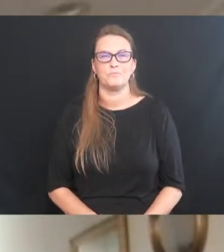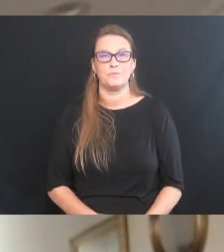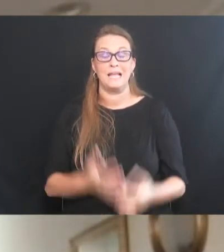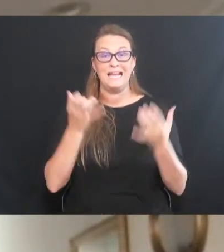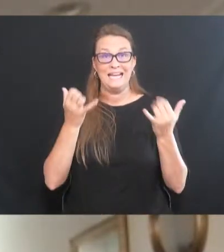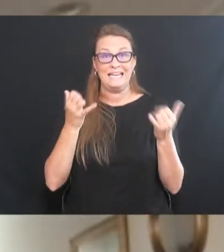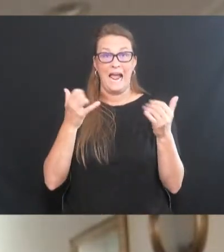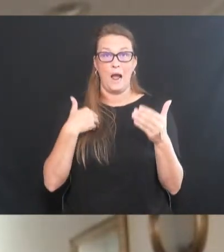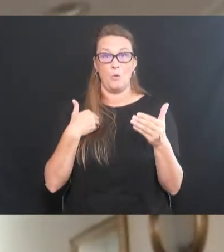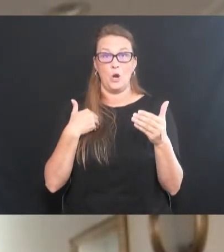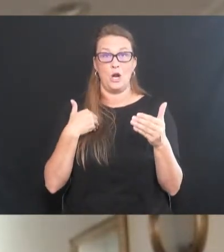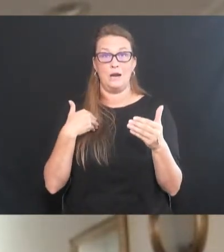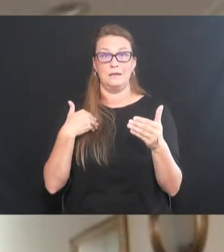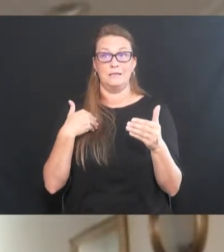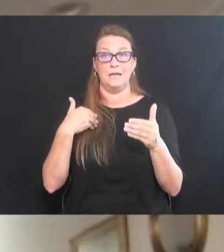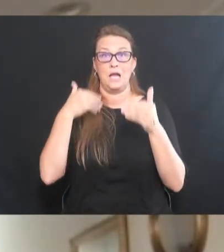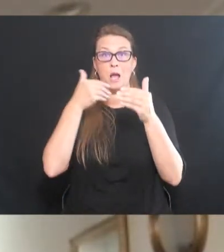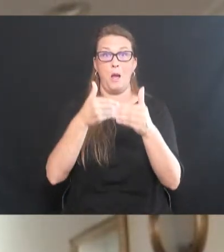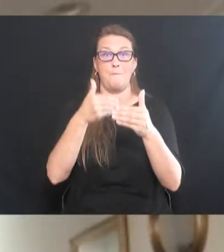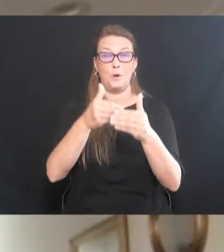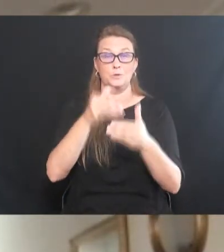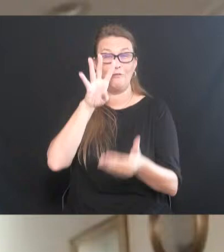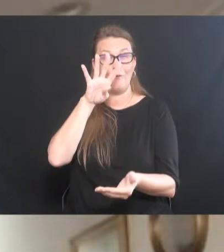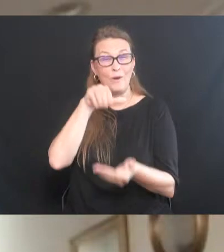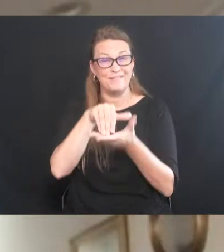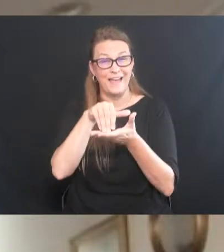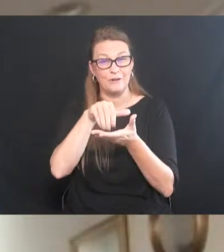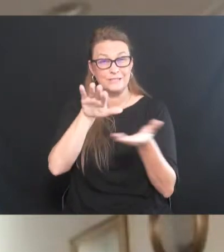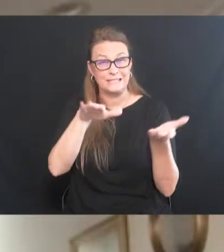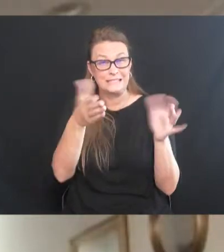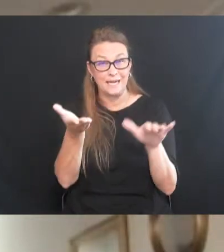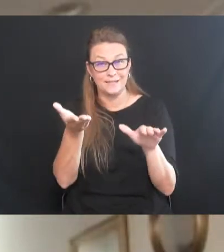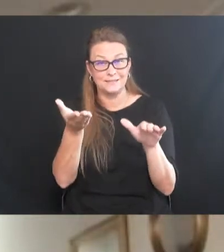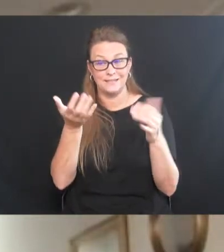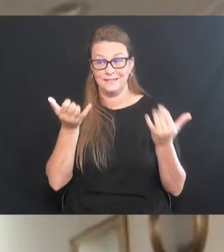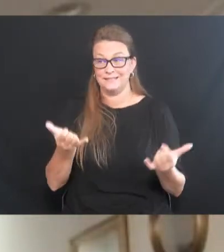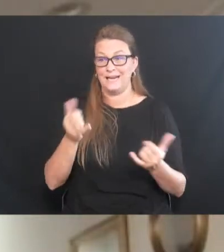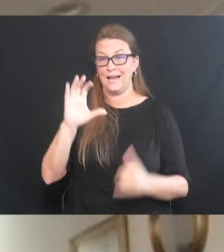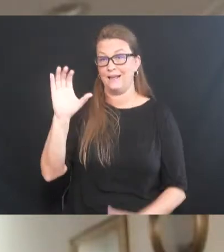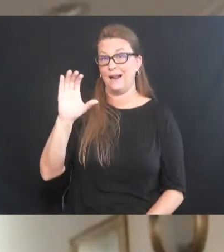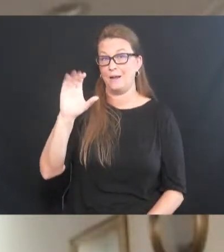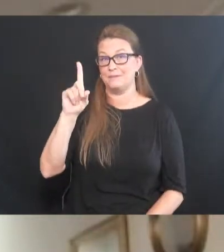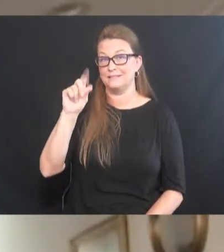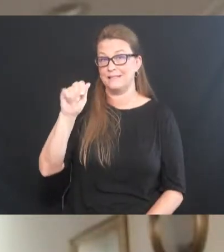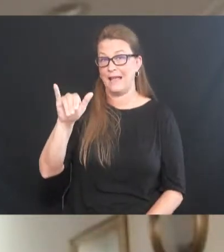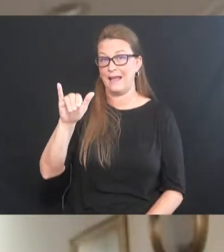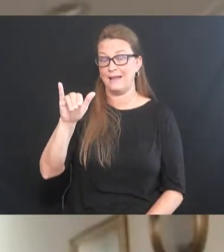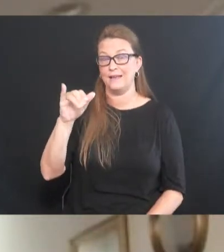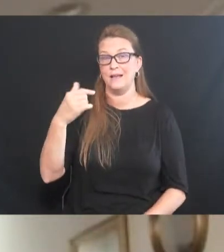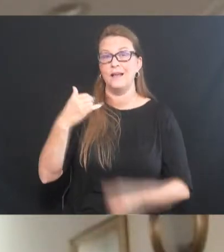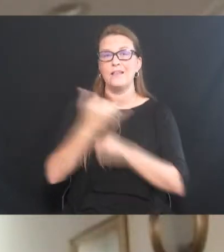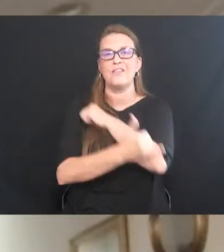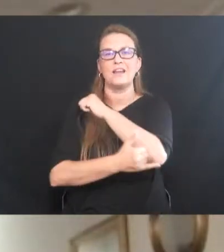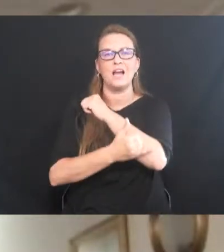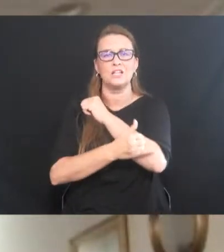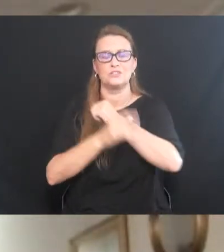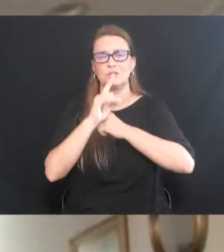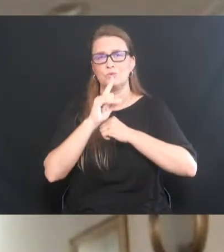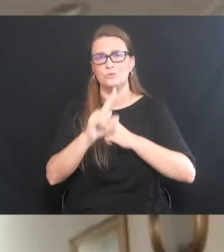approaching 4,000 deaths. And on this Columbus Day, our country has suffered